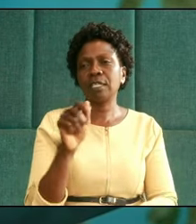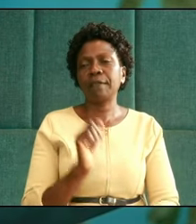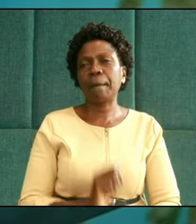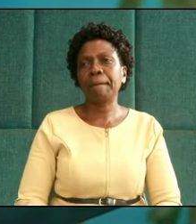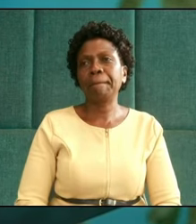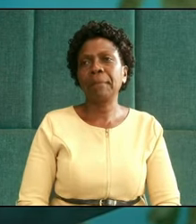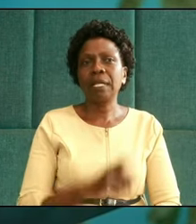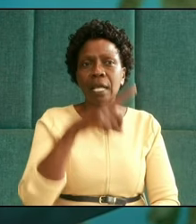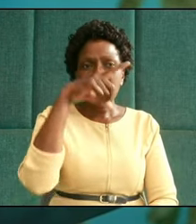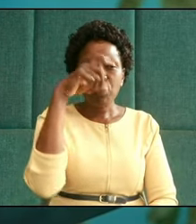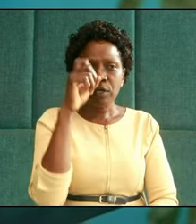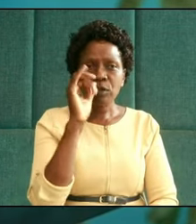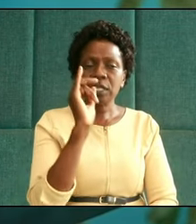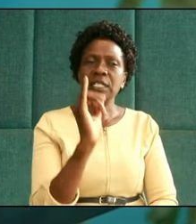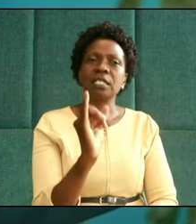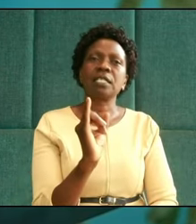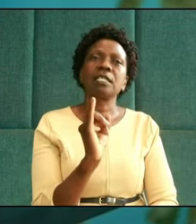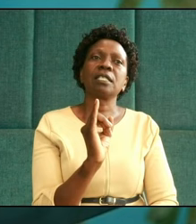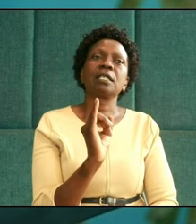The question